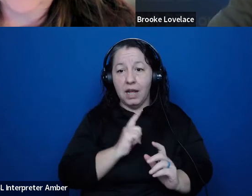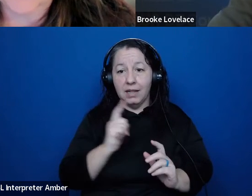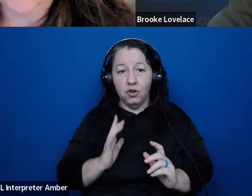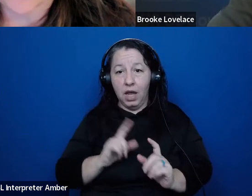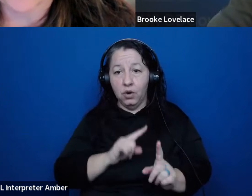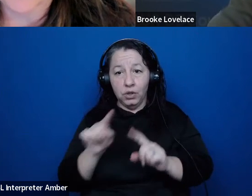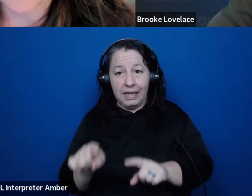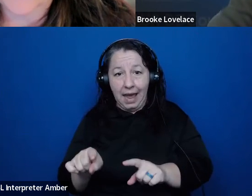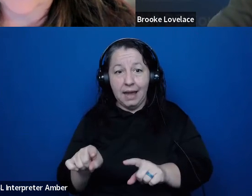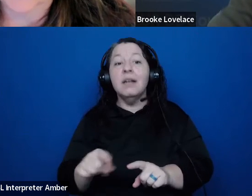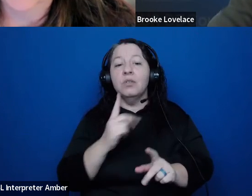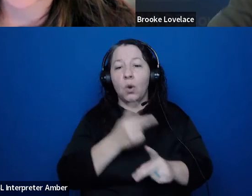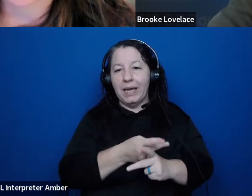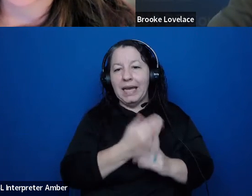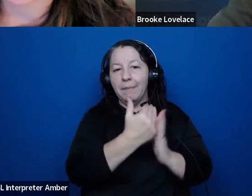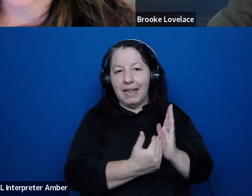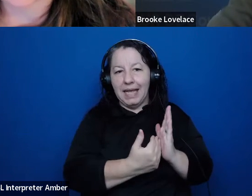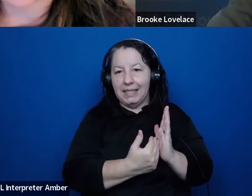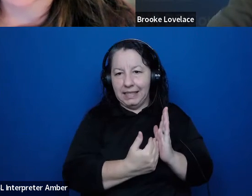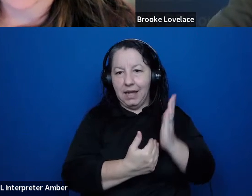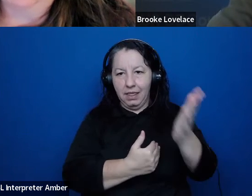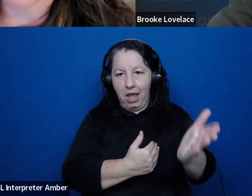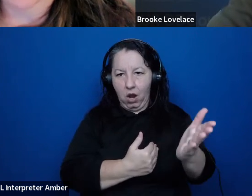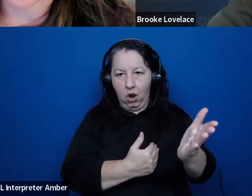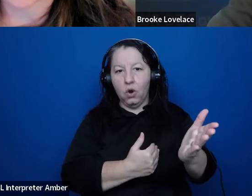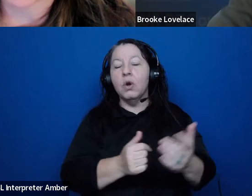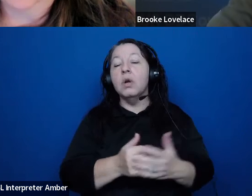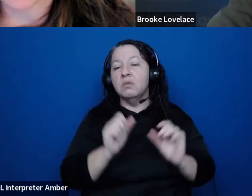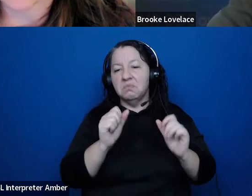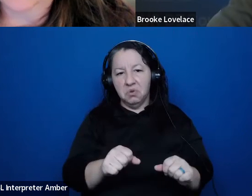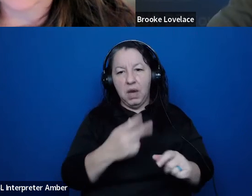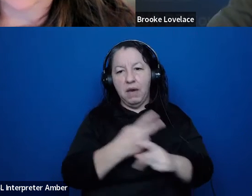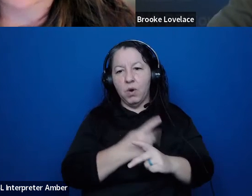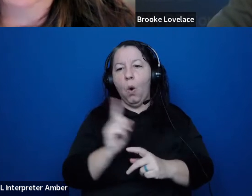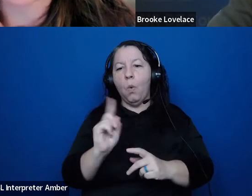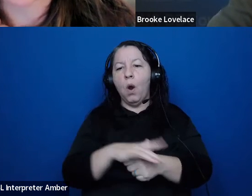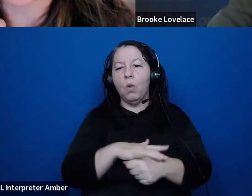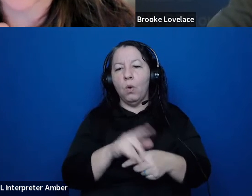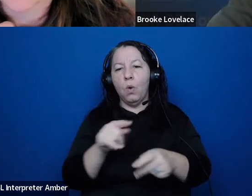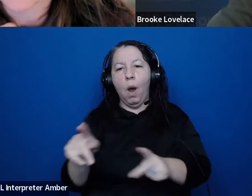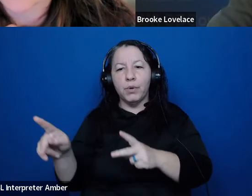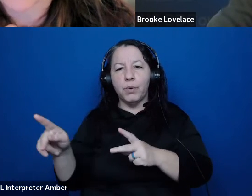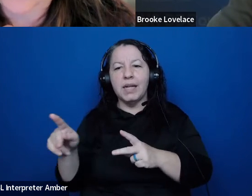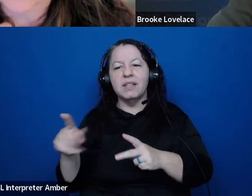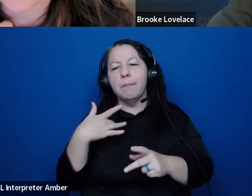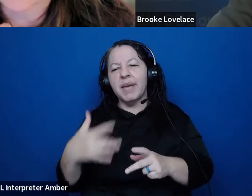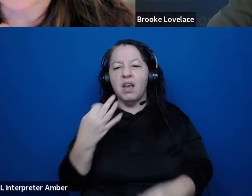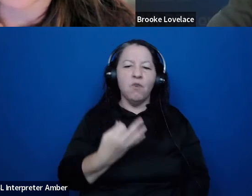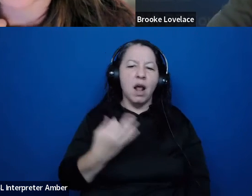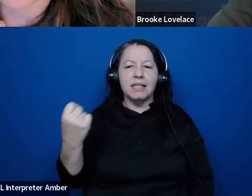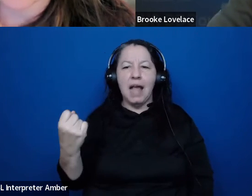keep a list of all of those there. So you can find out where those local opportunities on usually Fridays and